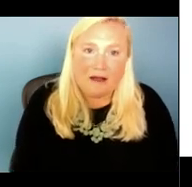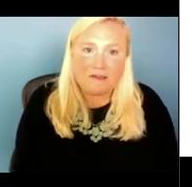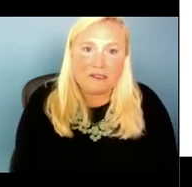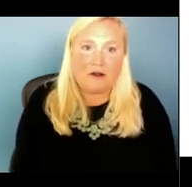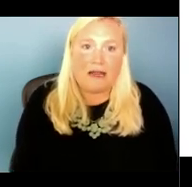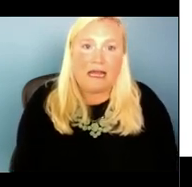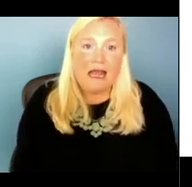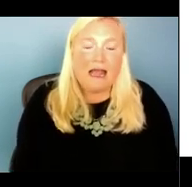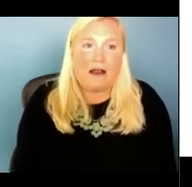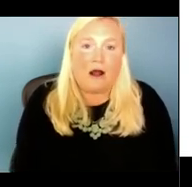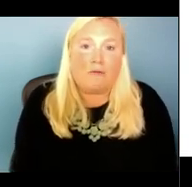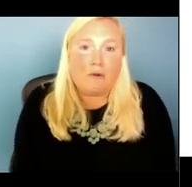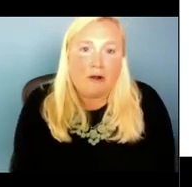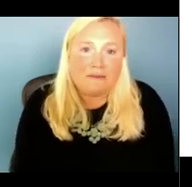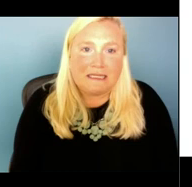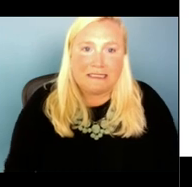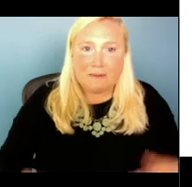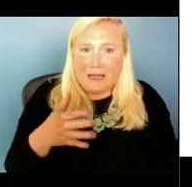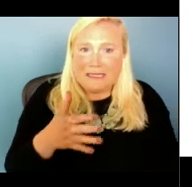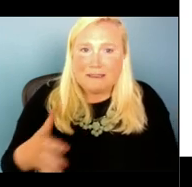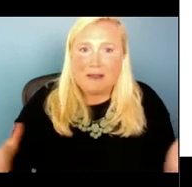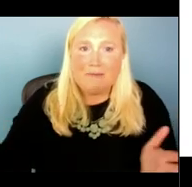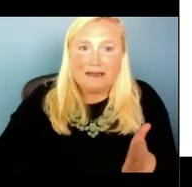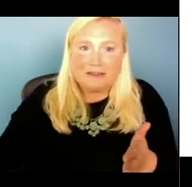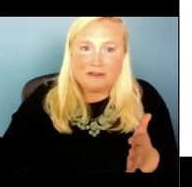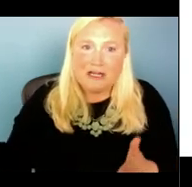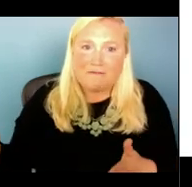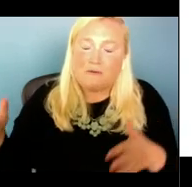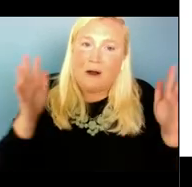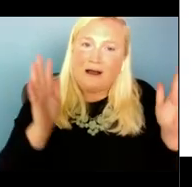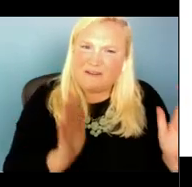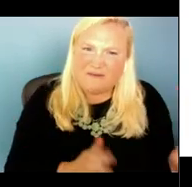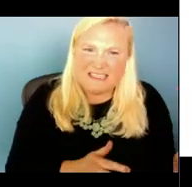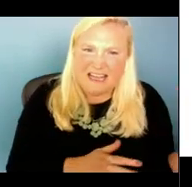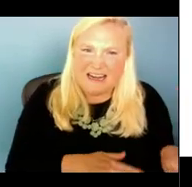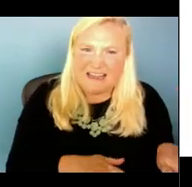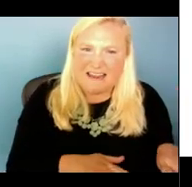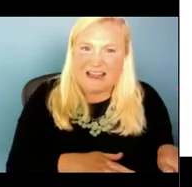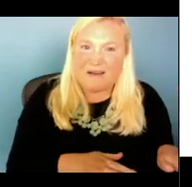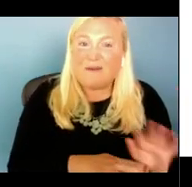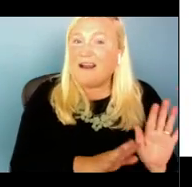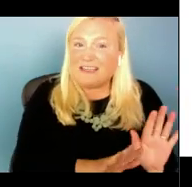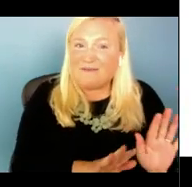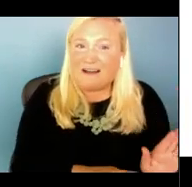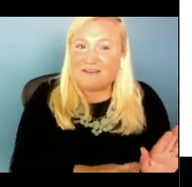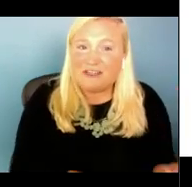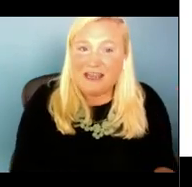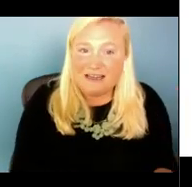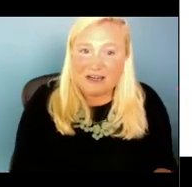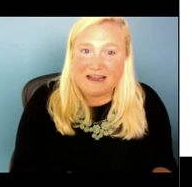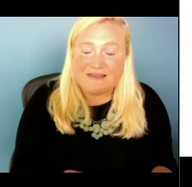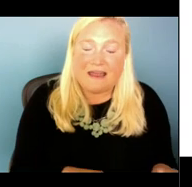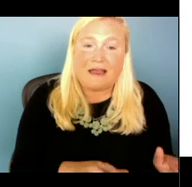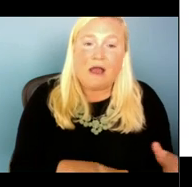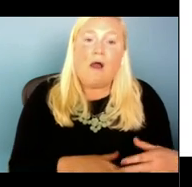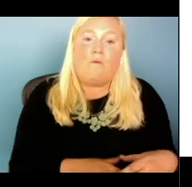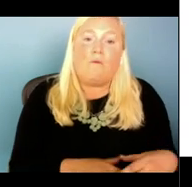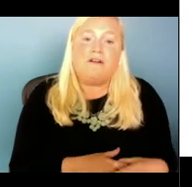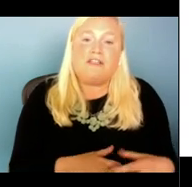that we're talking about stuttering in our rooms. It's a big mental shift. We don't have to fix anything. We don't actually even have to